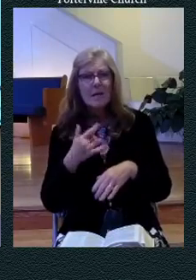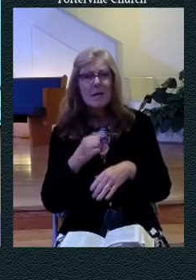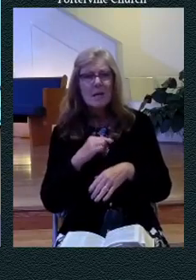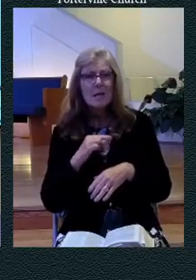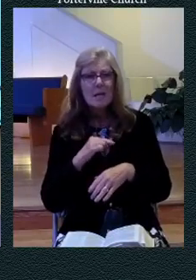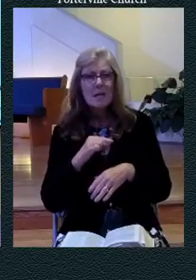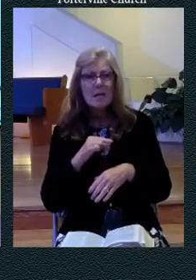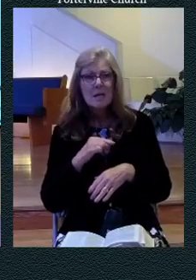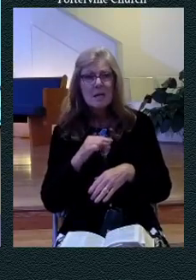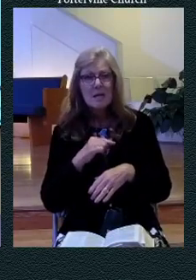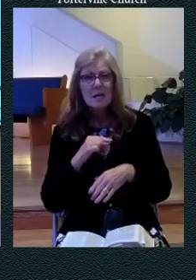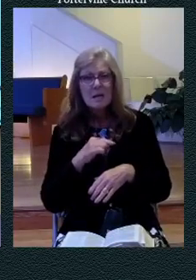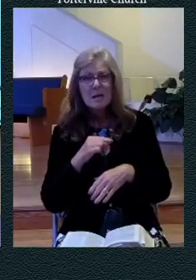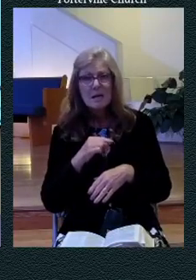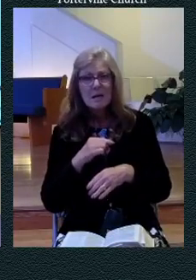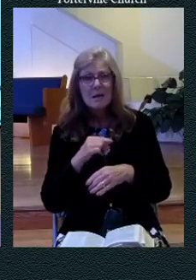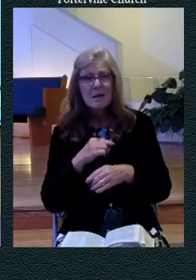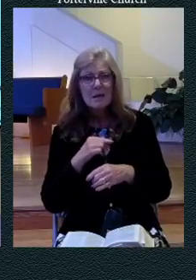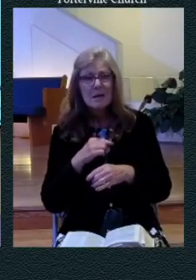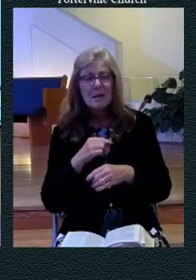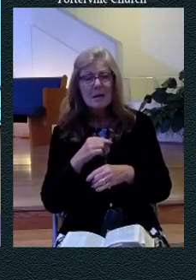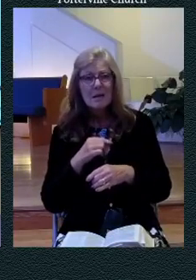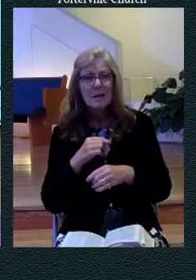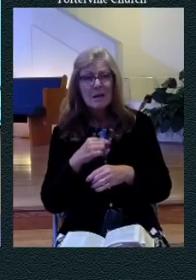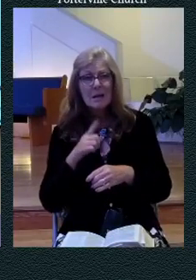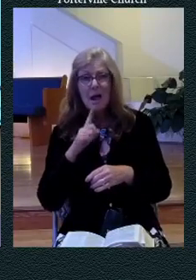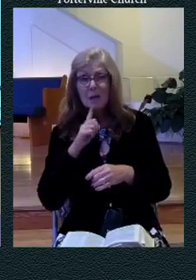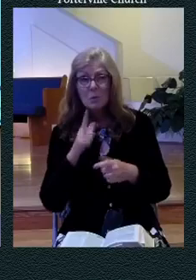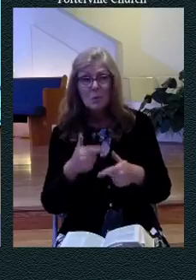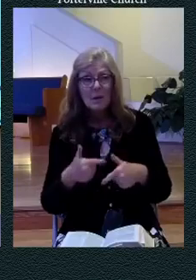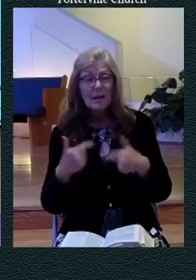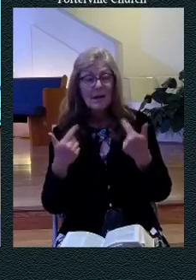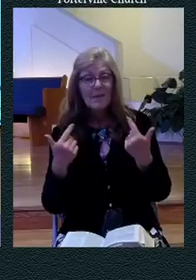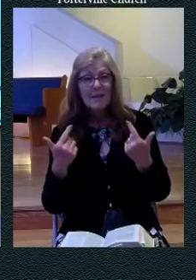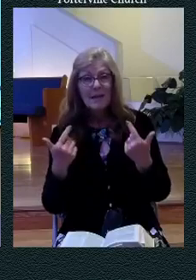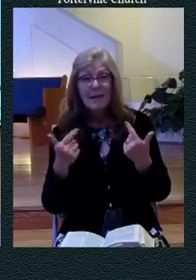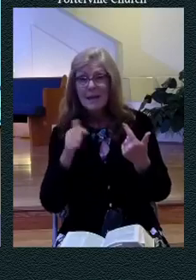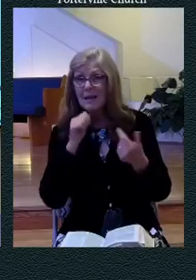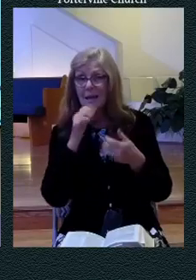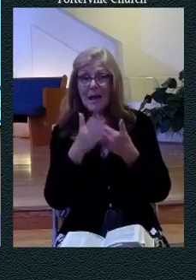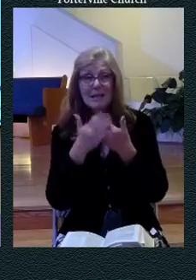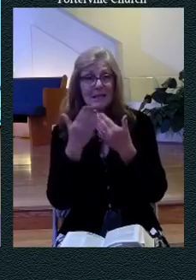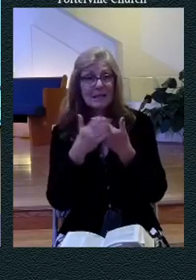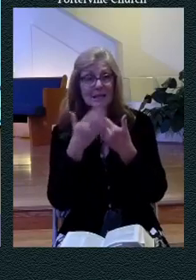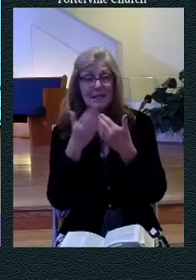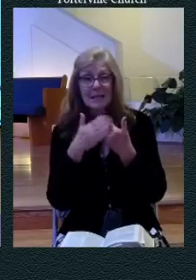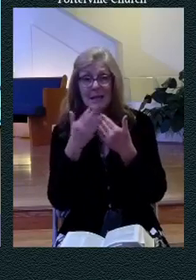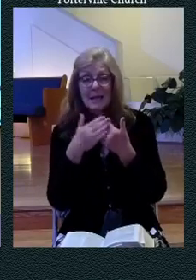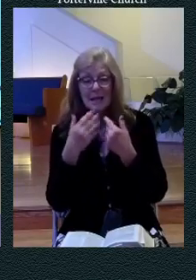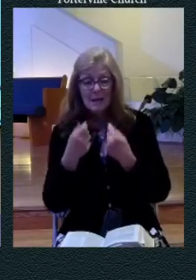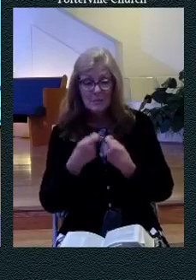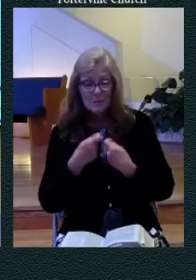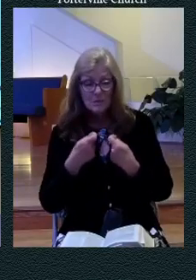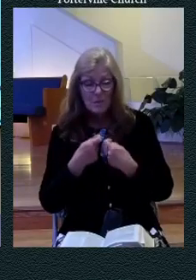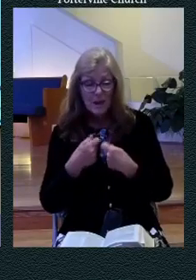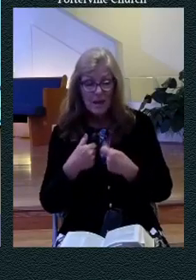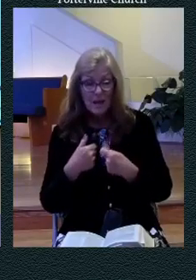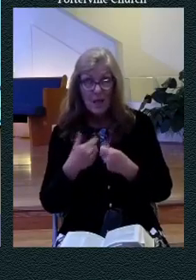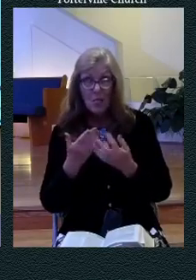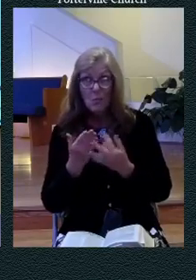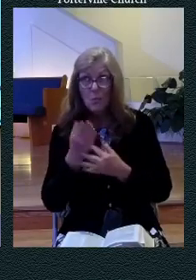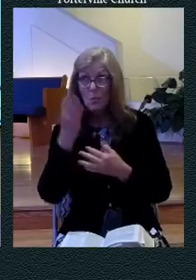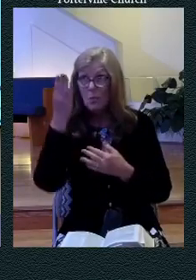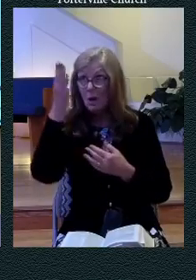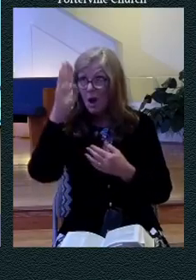remember? In actual living, however, not so easy to persuade oneself that by grace